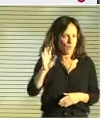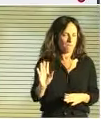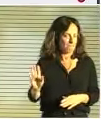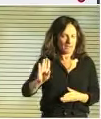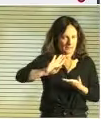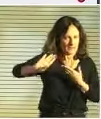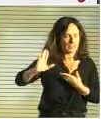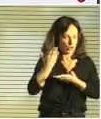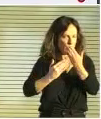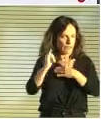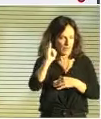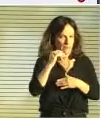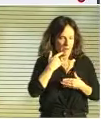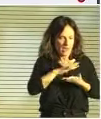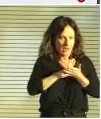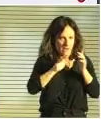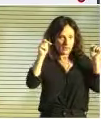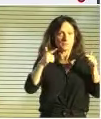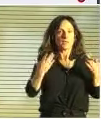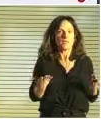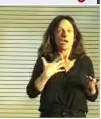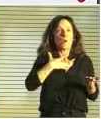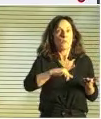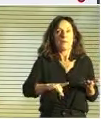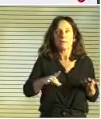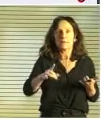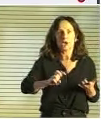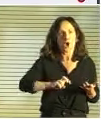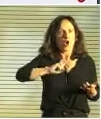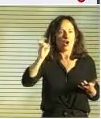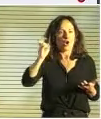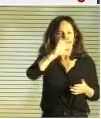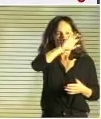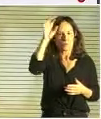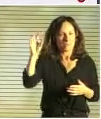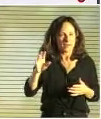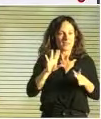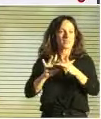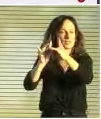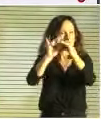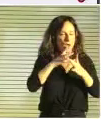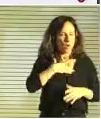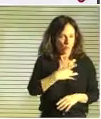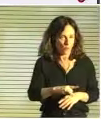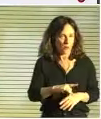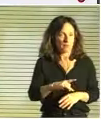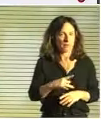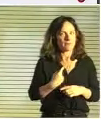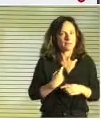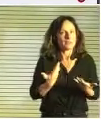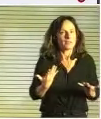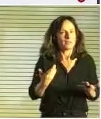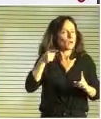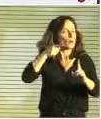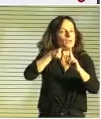roll out it to other places, and for us it's to create a fully holistic, sustainable destination. That's the most important topic